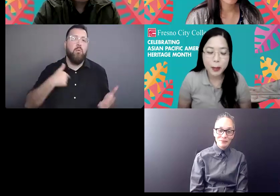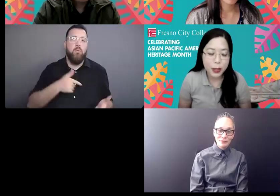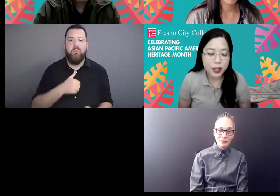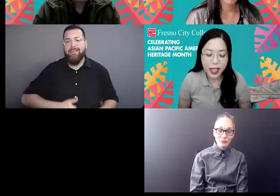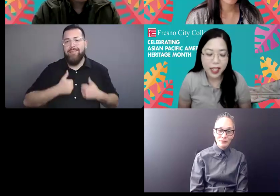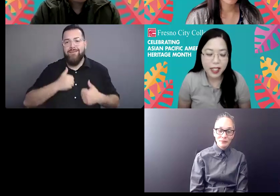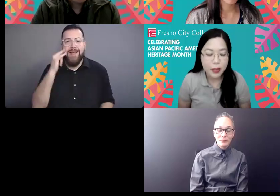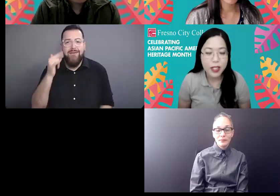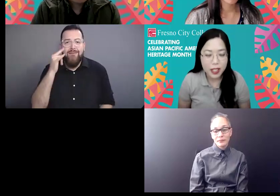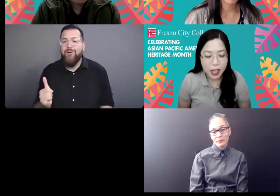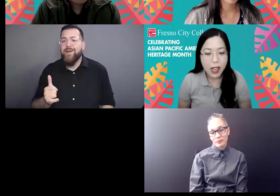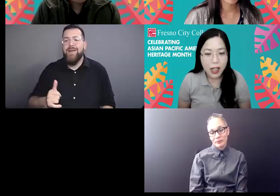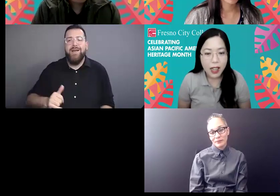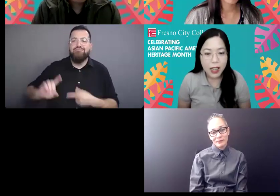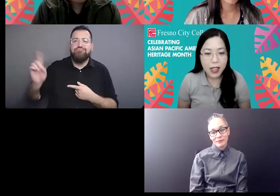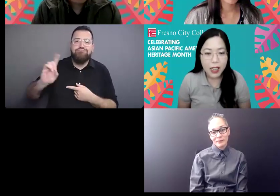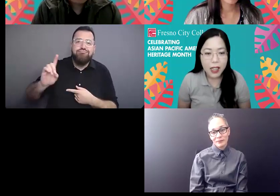consistently blue state, and